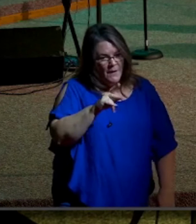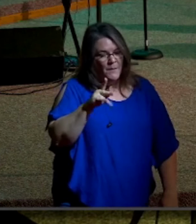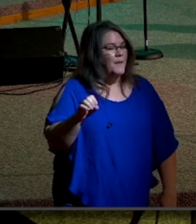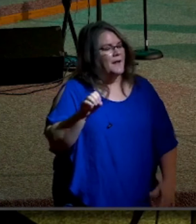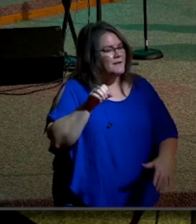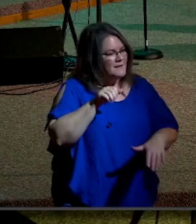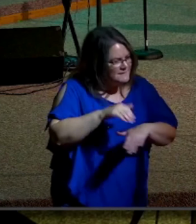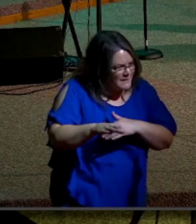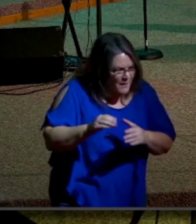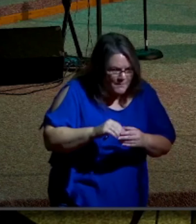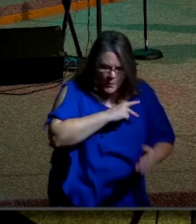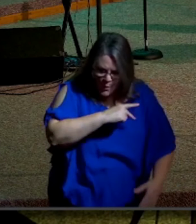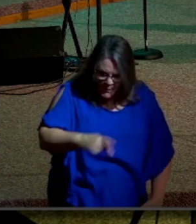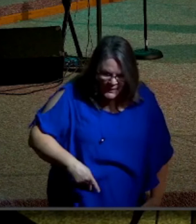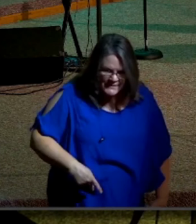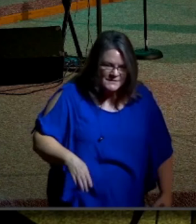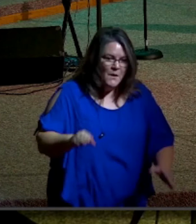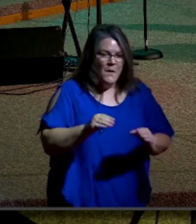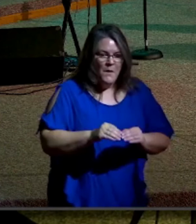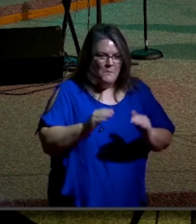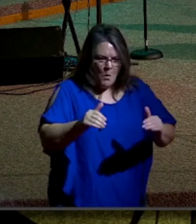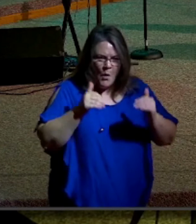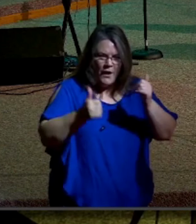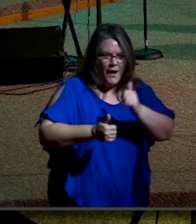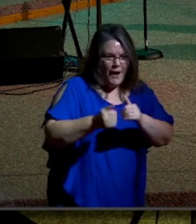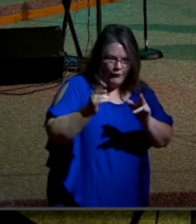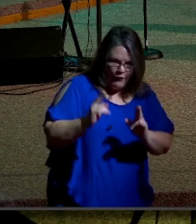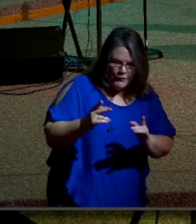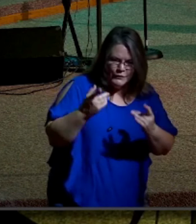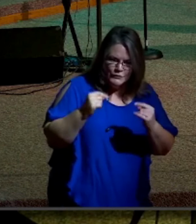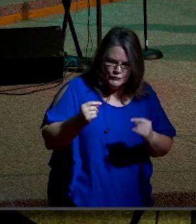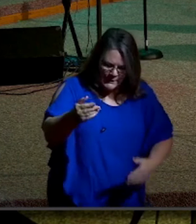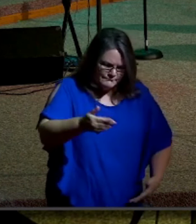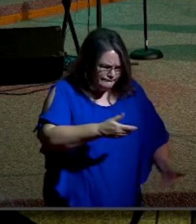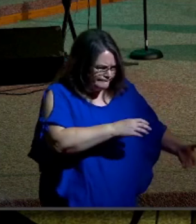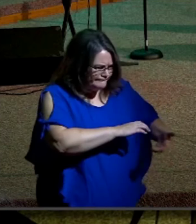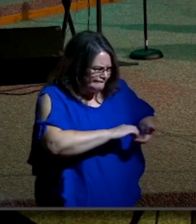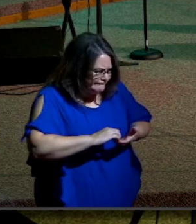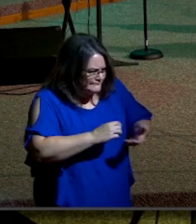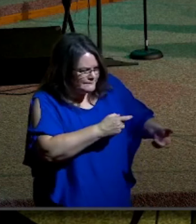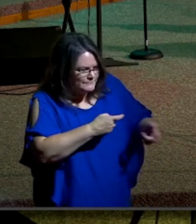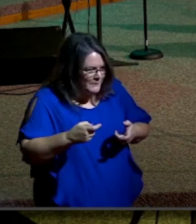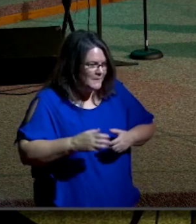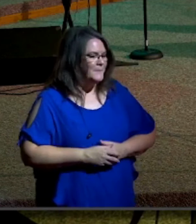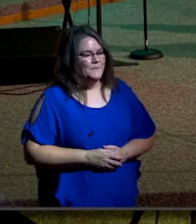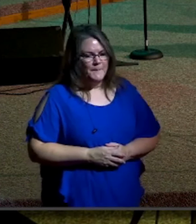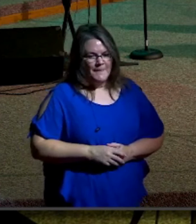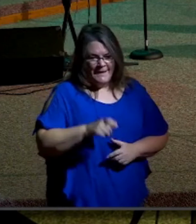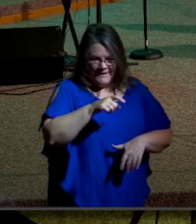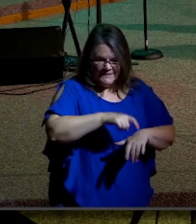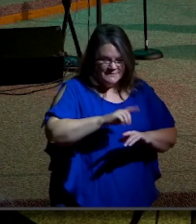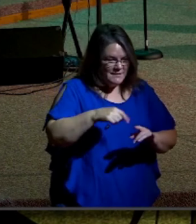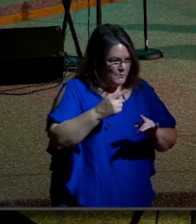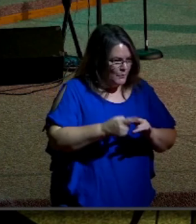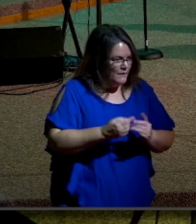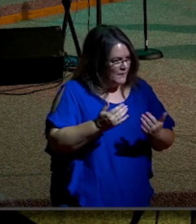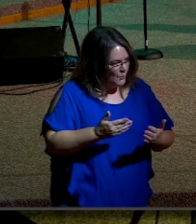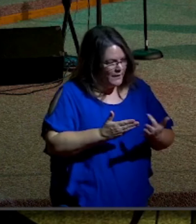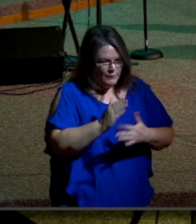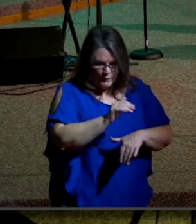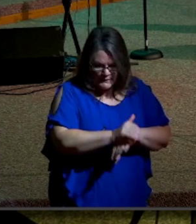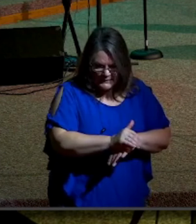with more higher honor to try and bring Balaam. And this time, after waiting the night, Balaam decides to